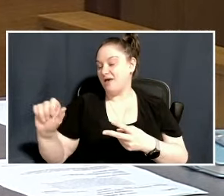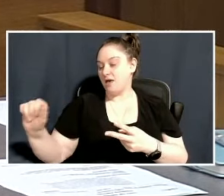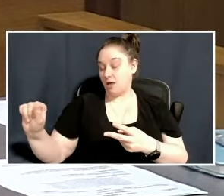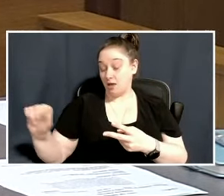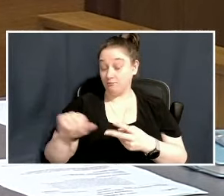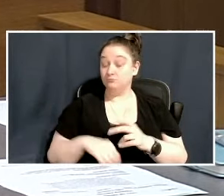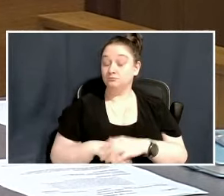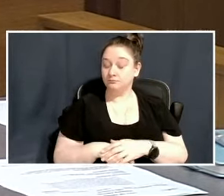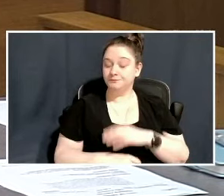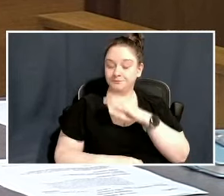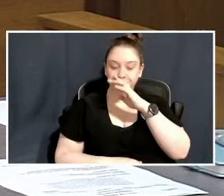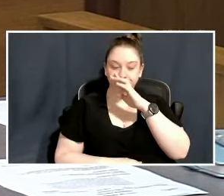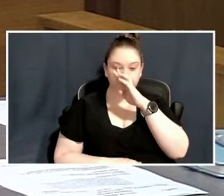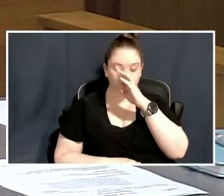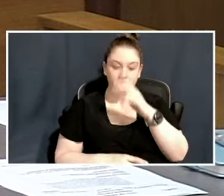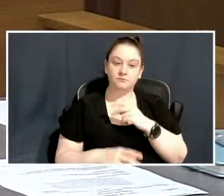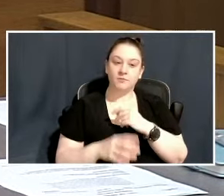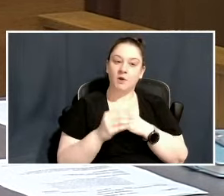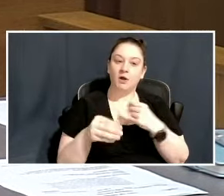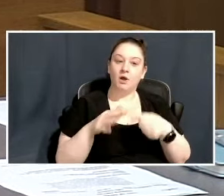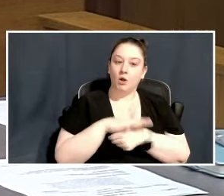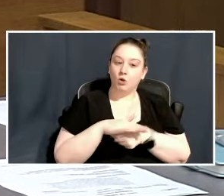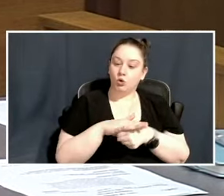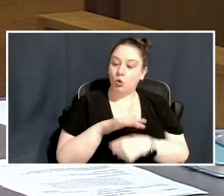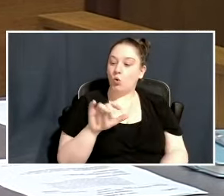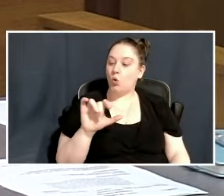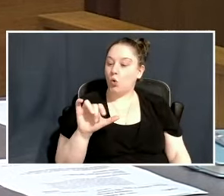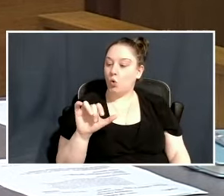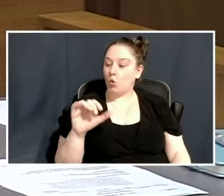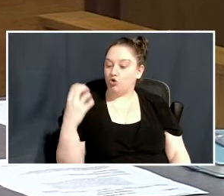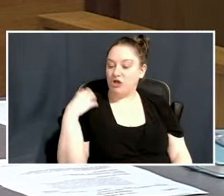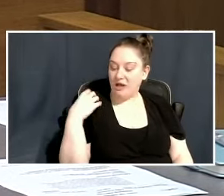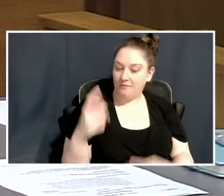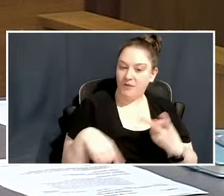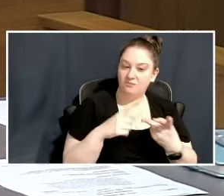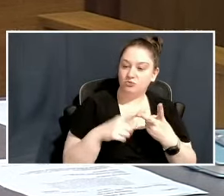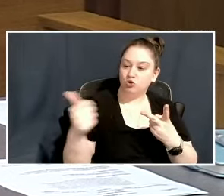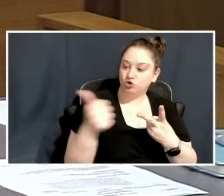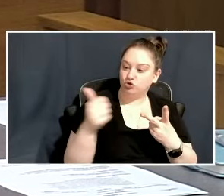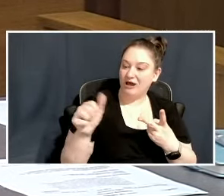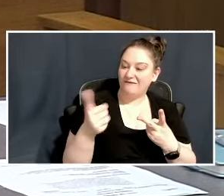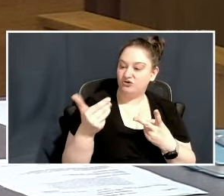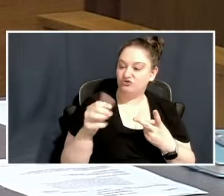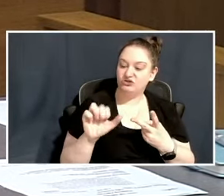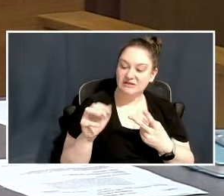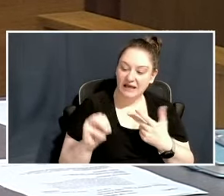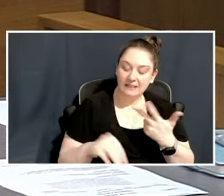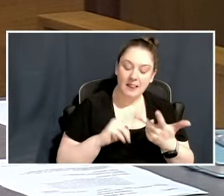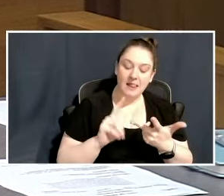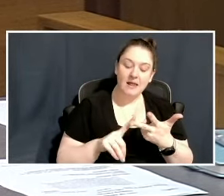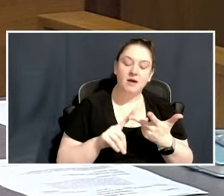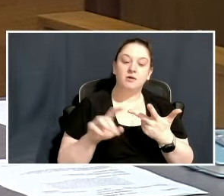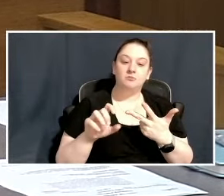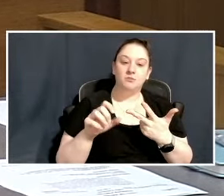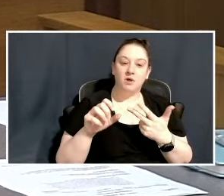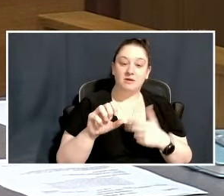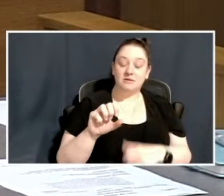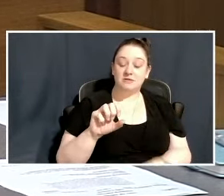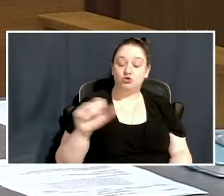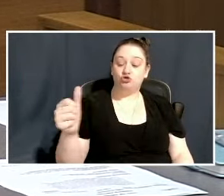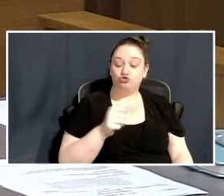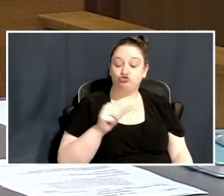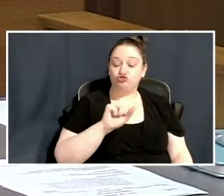local champions, Travel Salem, the Salem Area Chamber of Commerce, and Fly Salem, for their